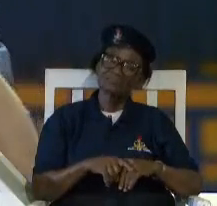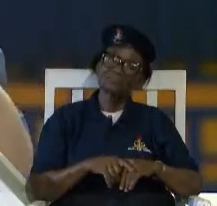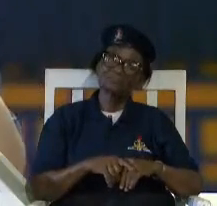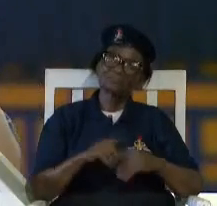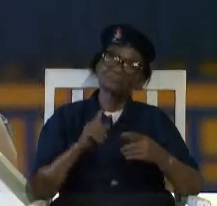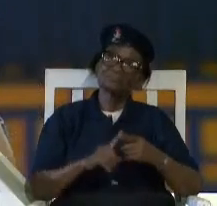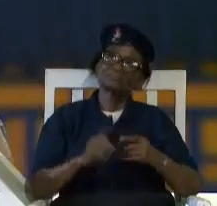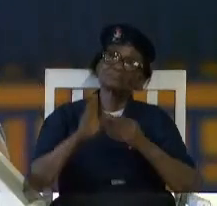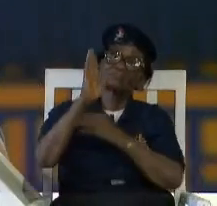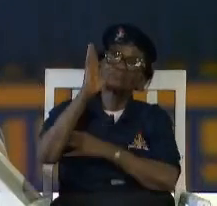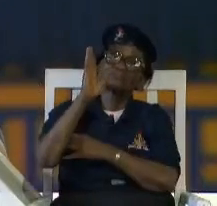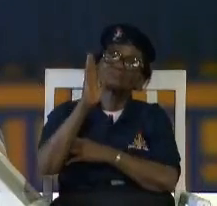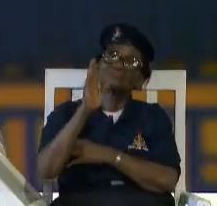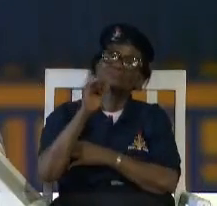To God, it is not.